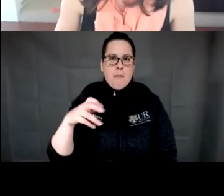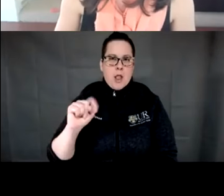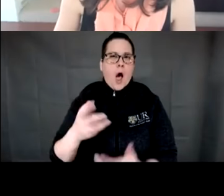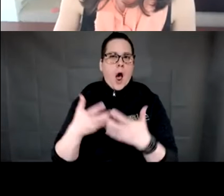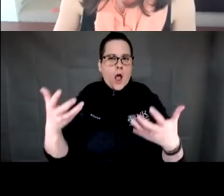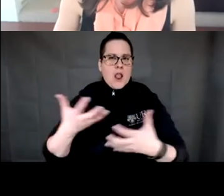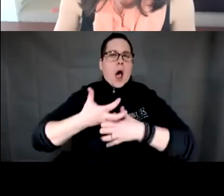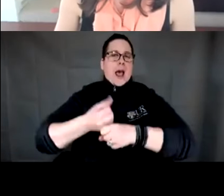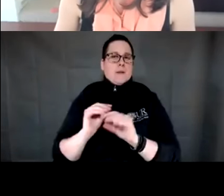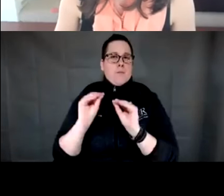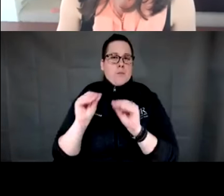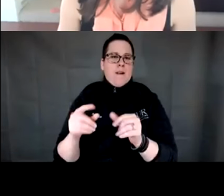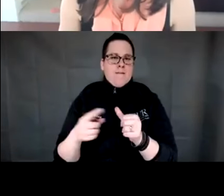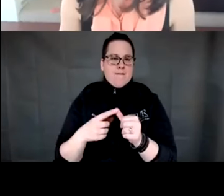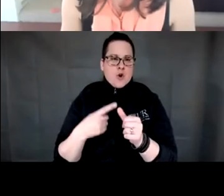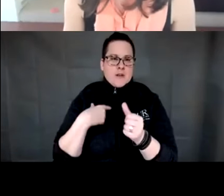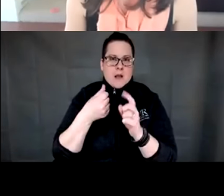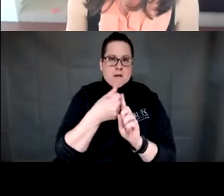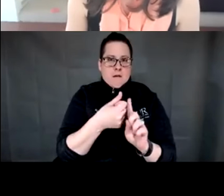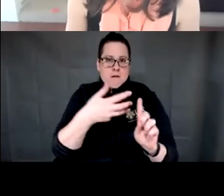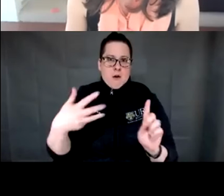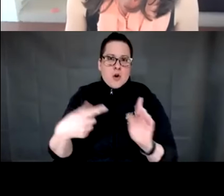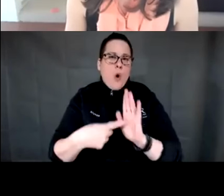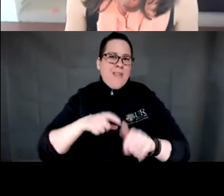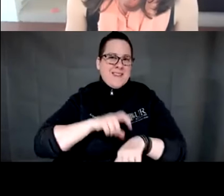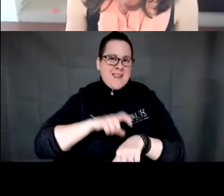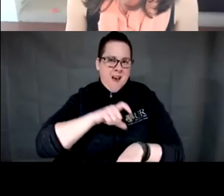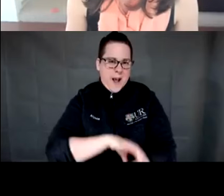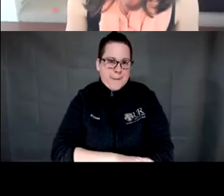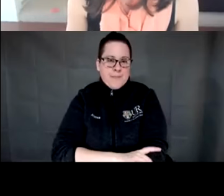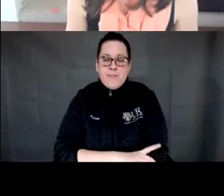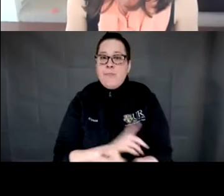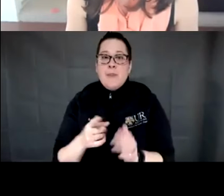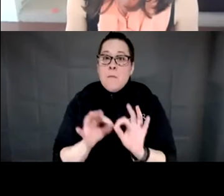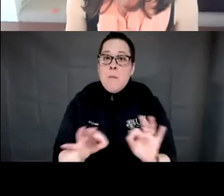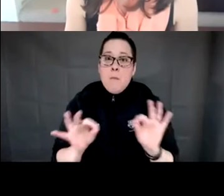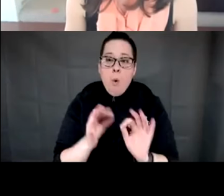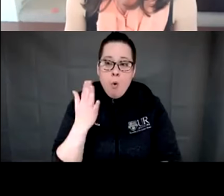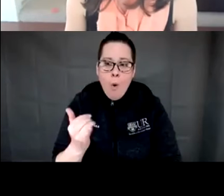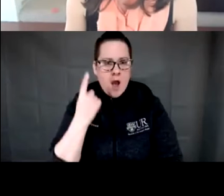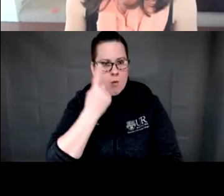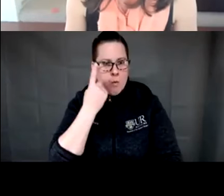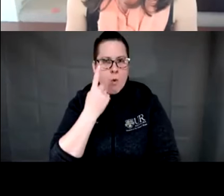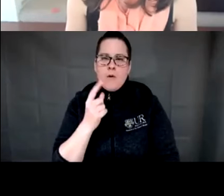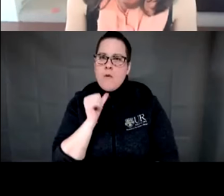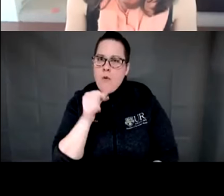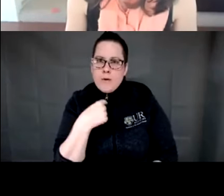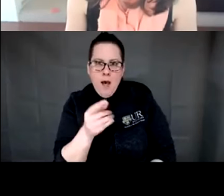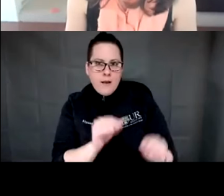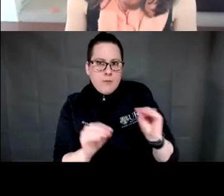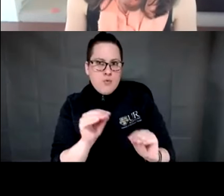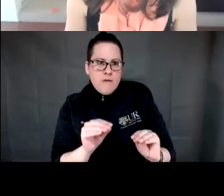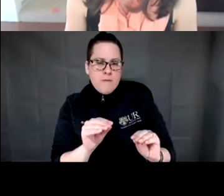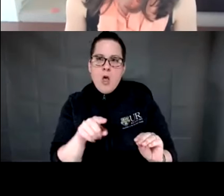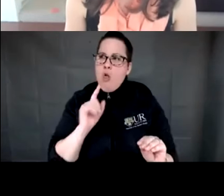in this plot. I'm going to first unfold this over time. This is important because you might wonder whether uninstructed movements dominated because